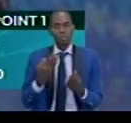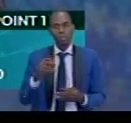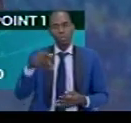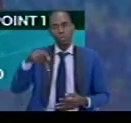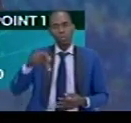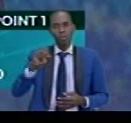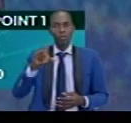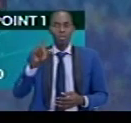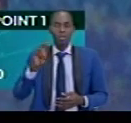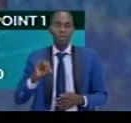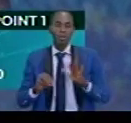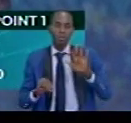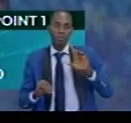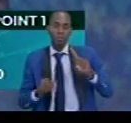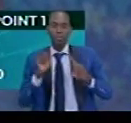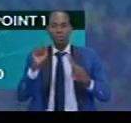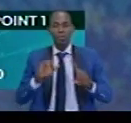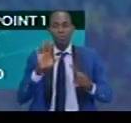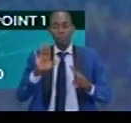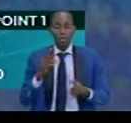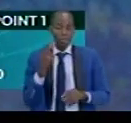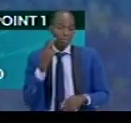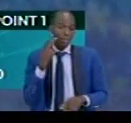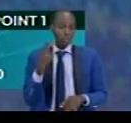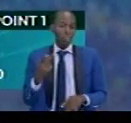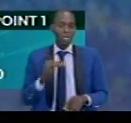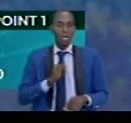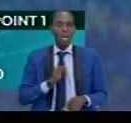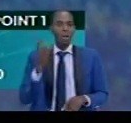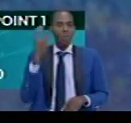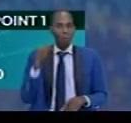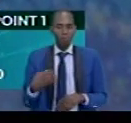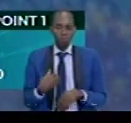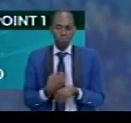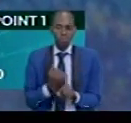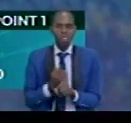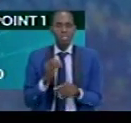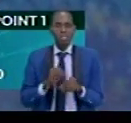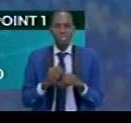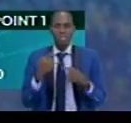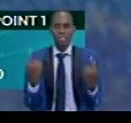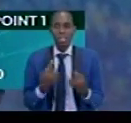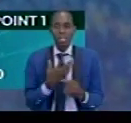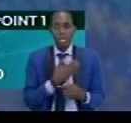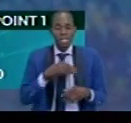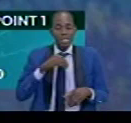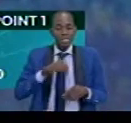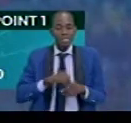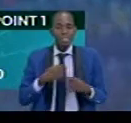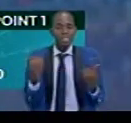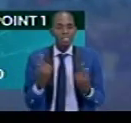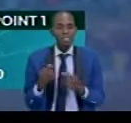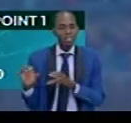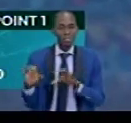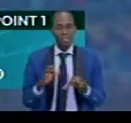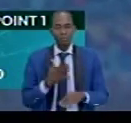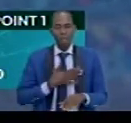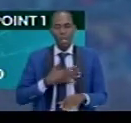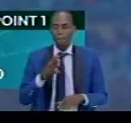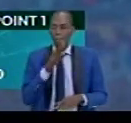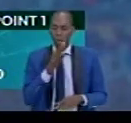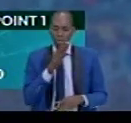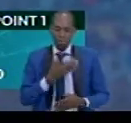behold, I was shapen in iniquity, and in sin did my mother conceive me.